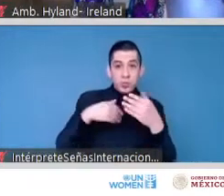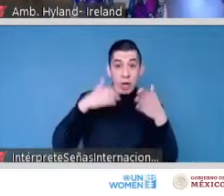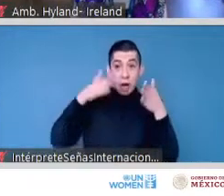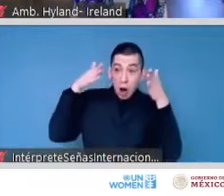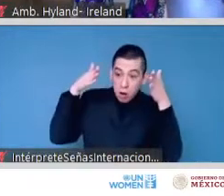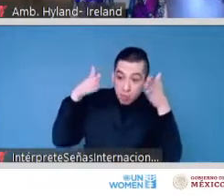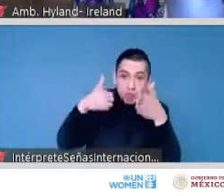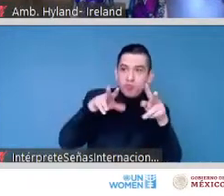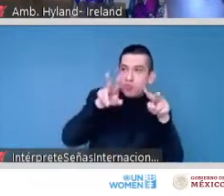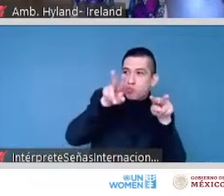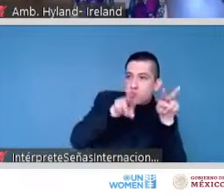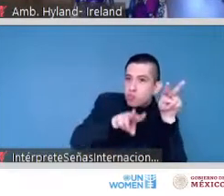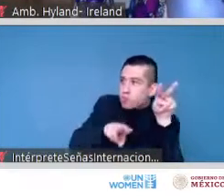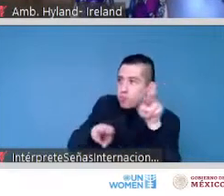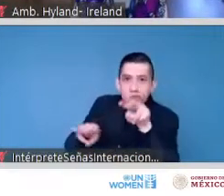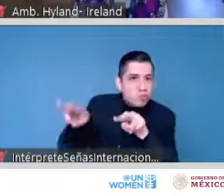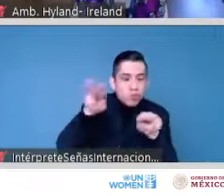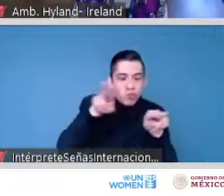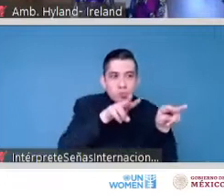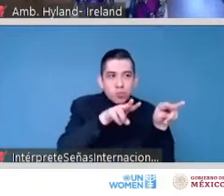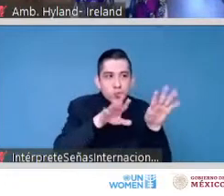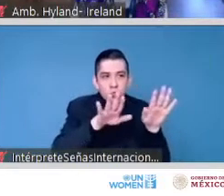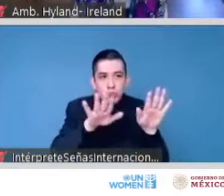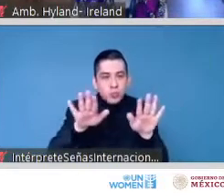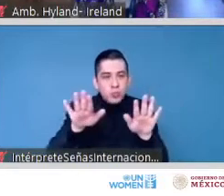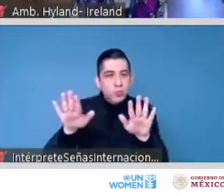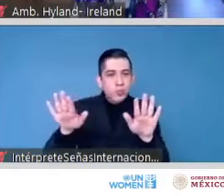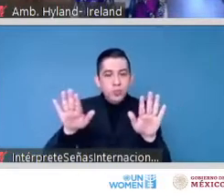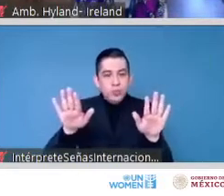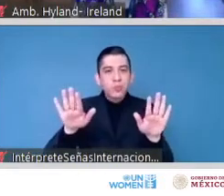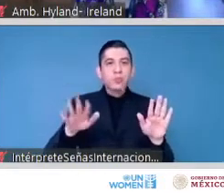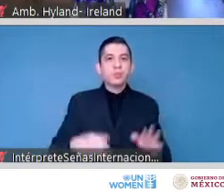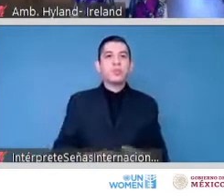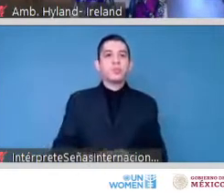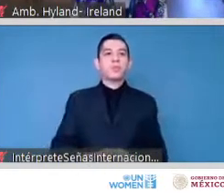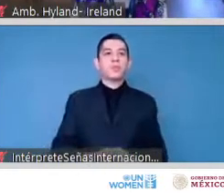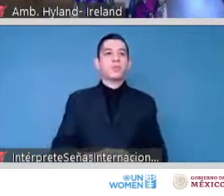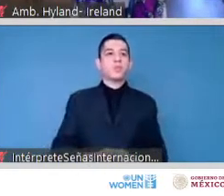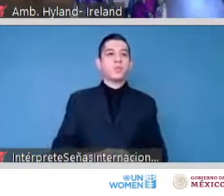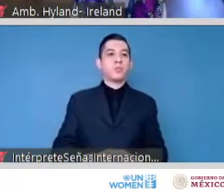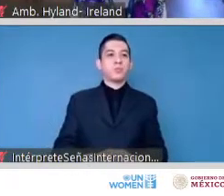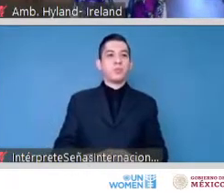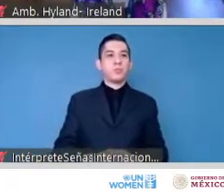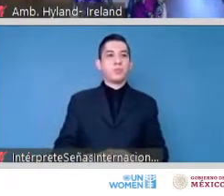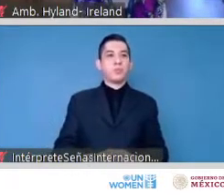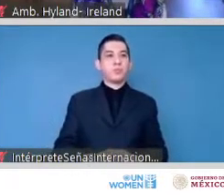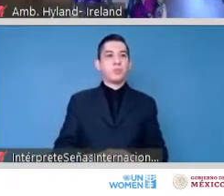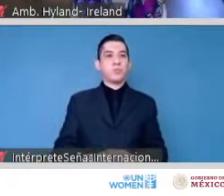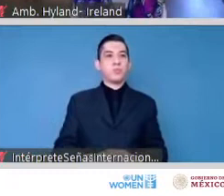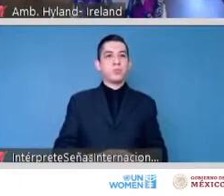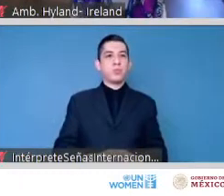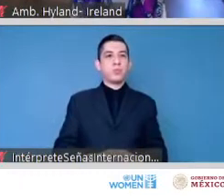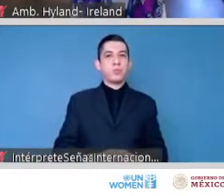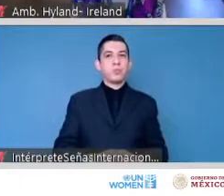emphasize that the first was under the leadership of one political party and the second under the current political party. So it's important that people don't see it as